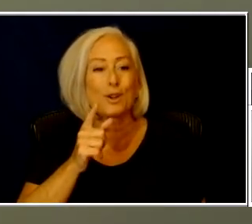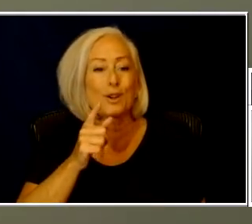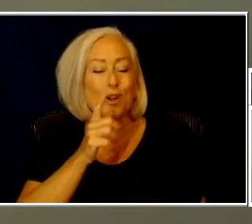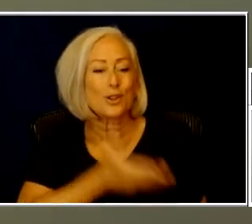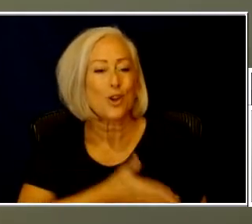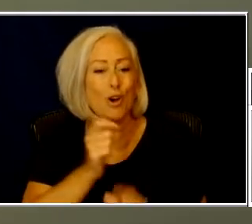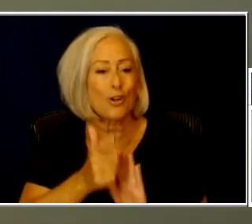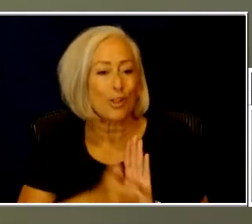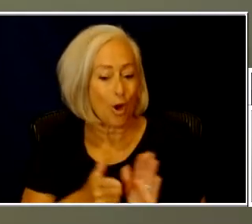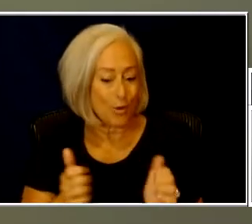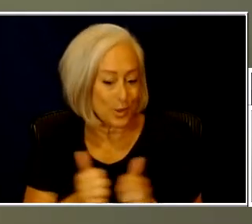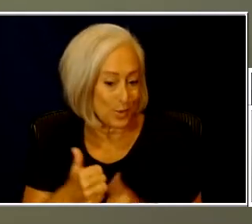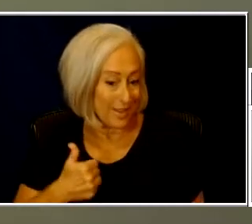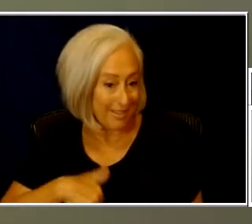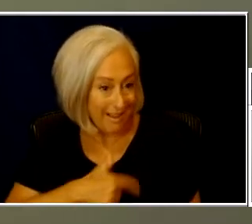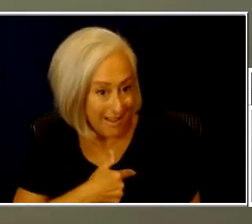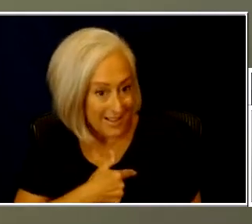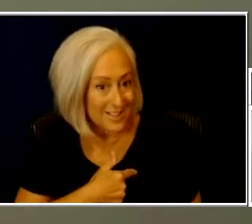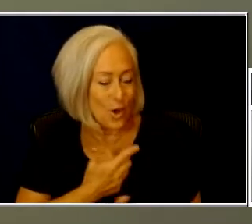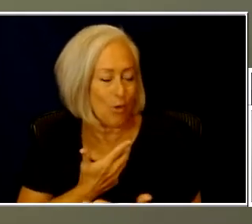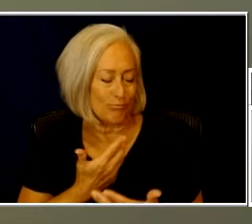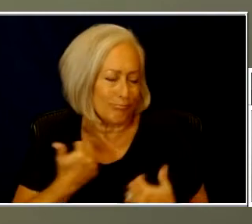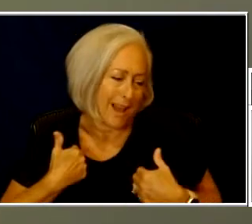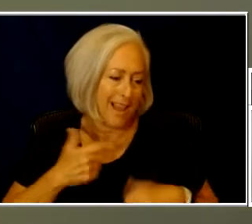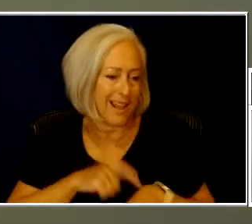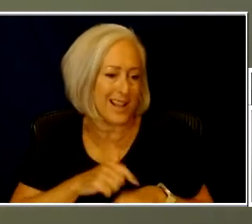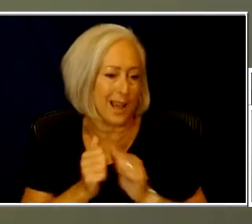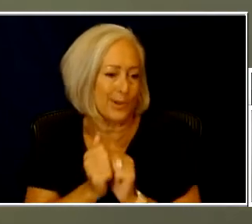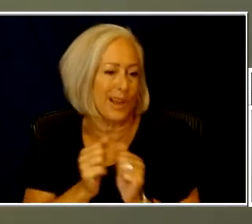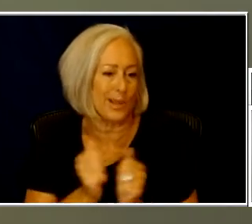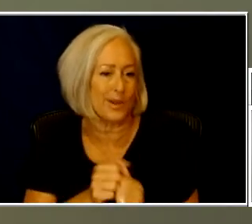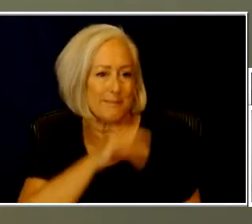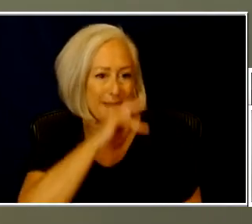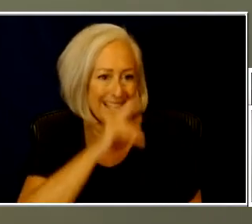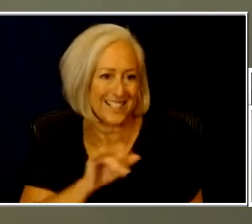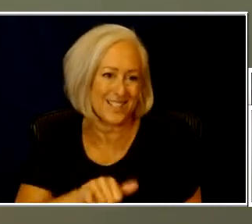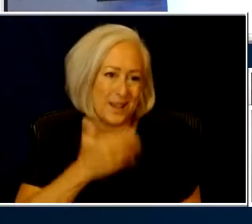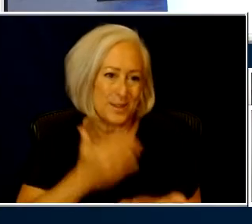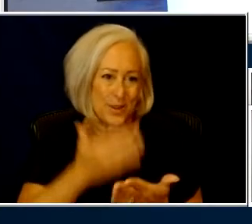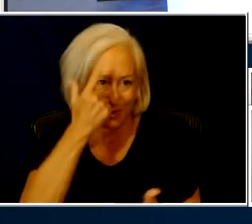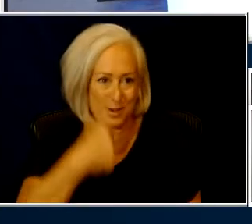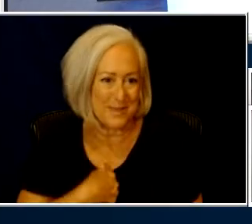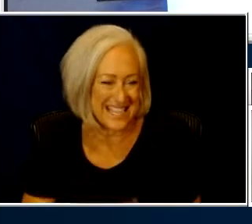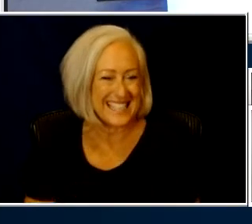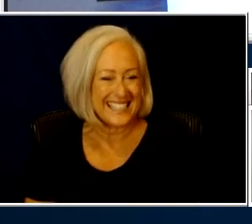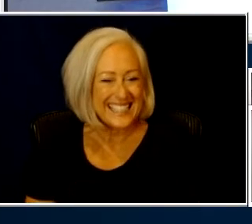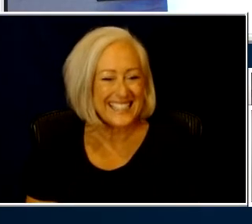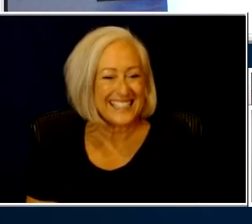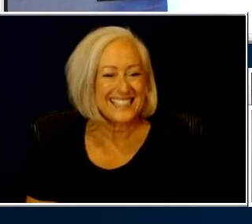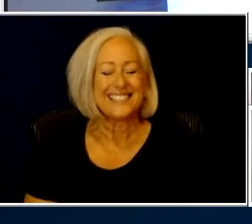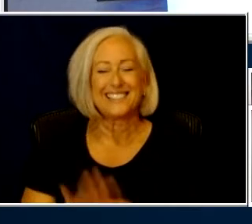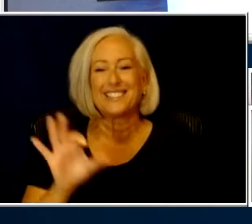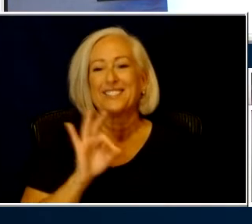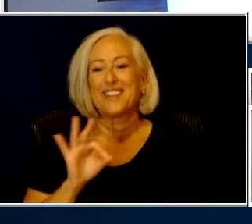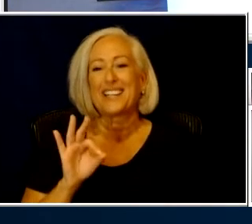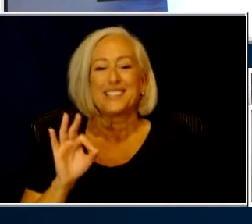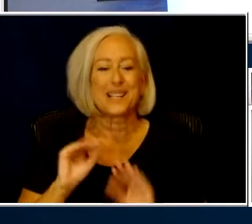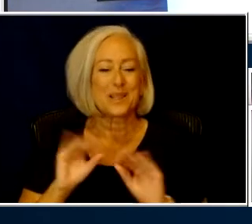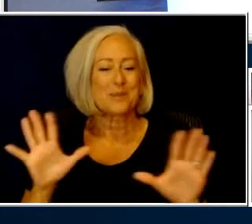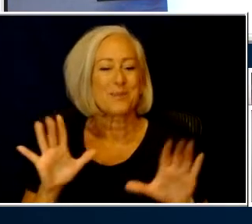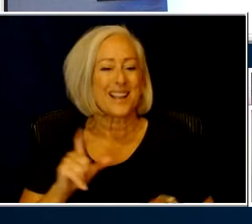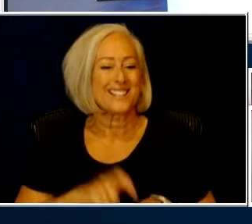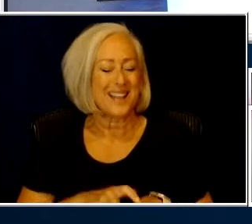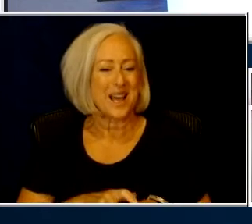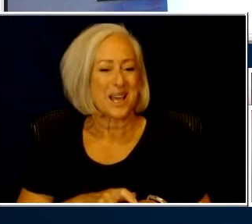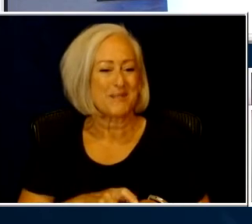time to be with my kids. So that really worked well for me. Finding those bright spots, those positive moments during